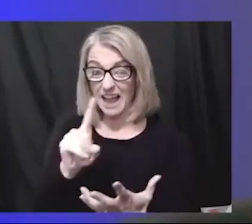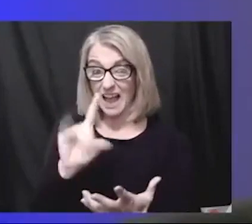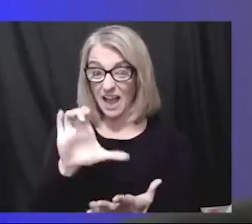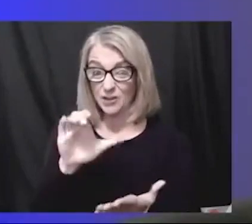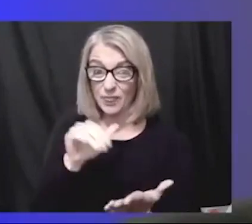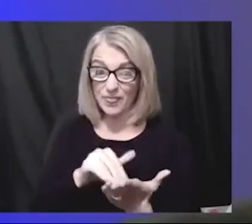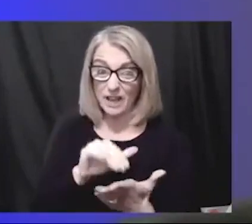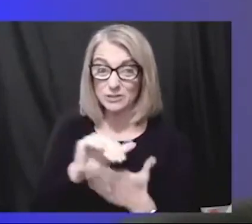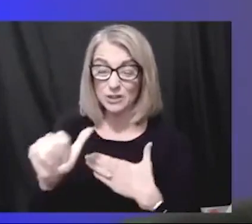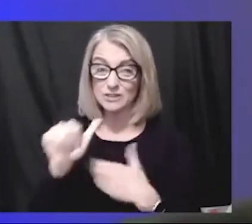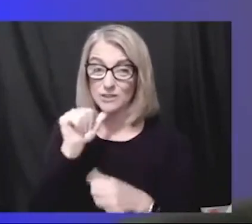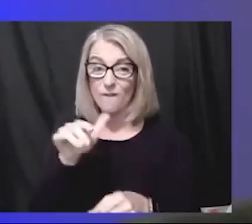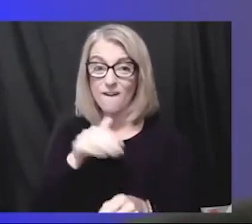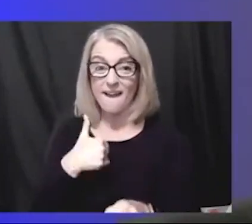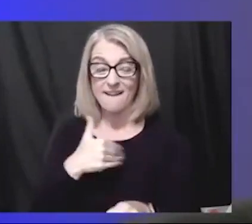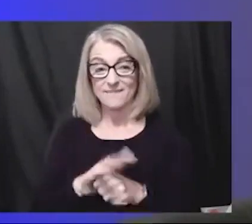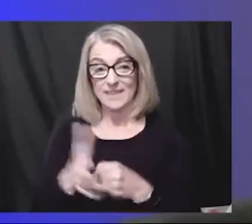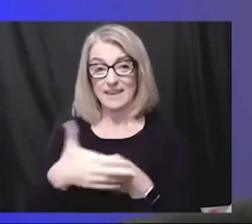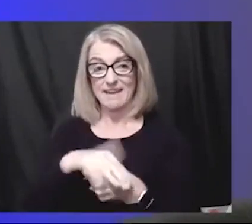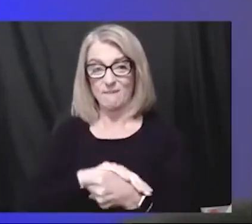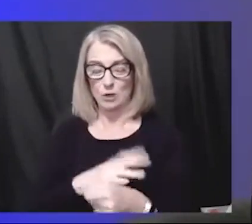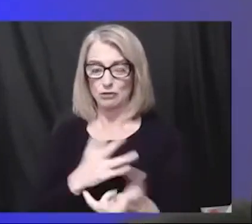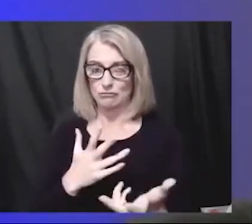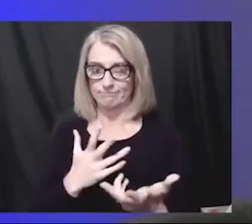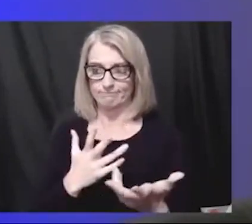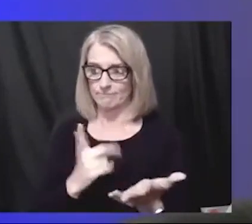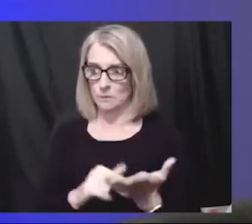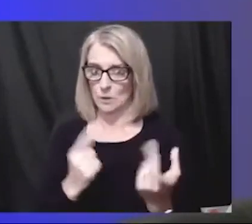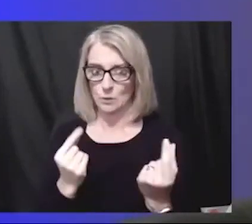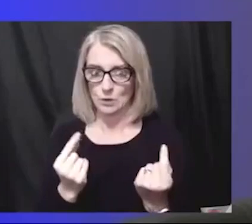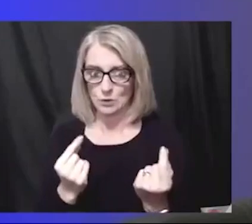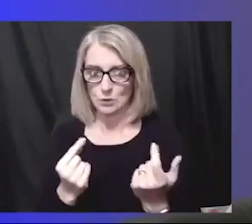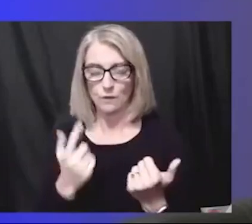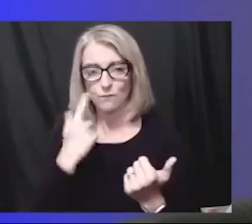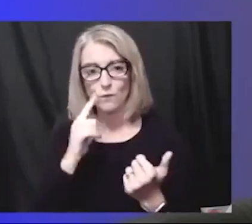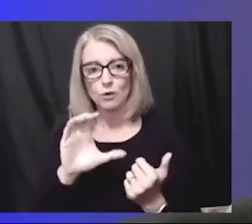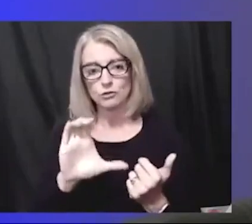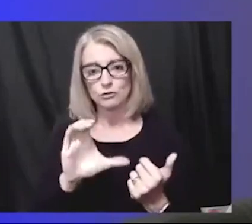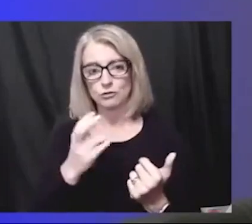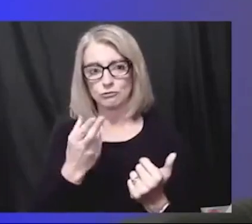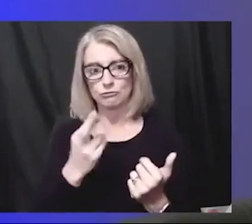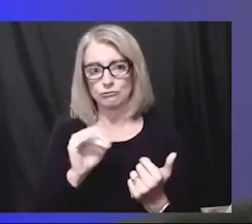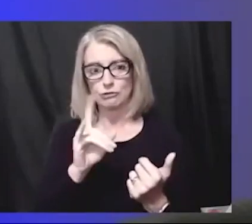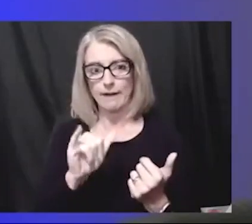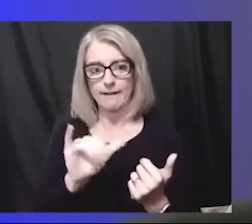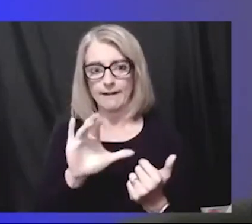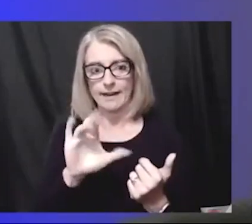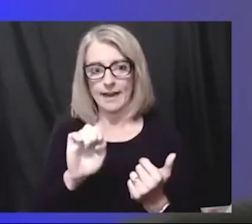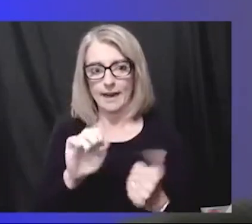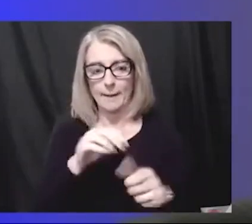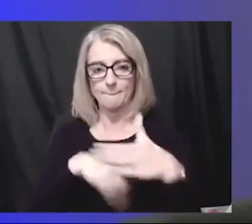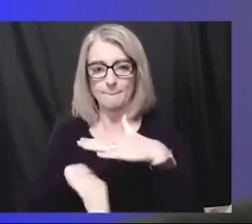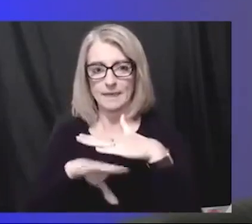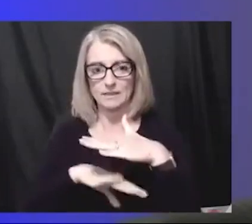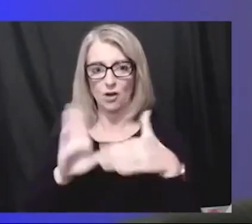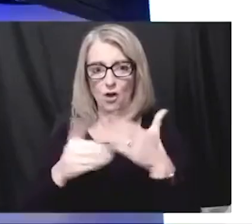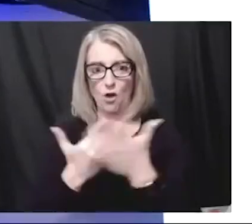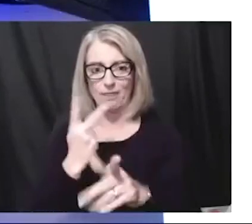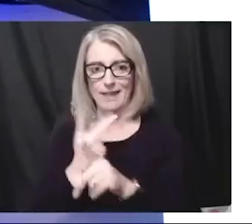patients secure coverage, whether that's through HRSA, whether that's through Medicaid, whether it's through a plan that might be available on